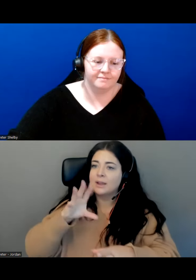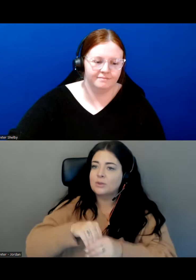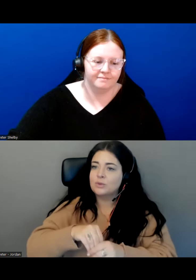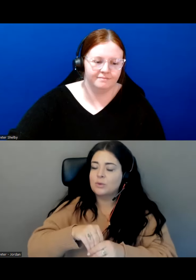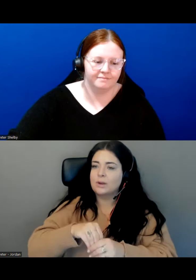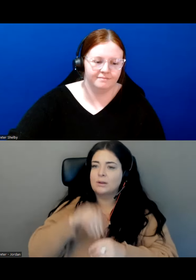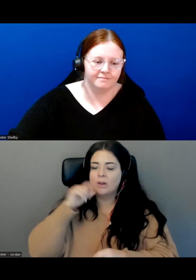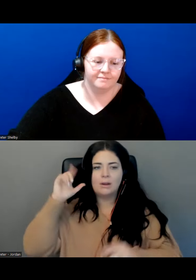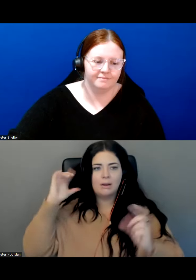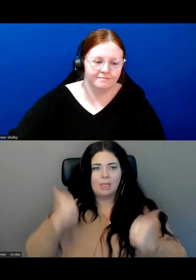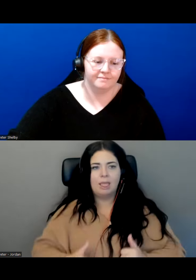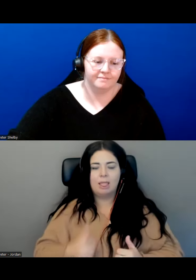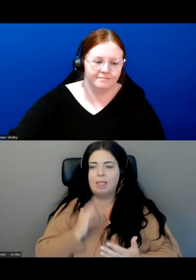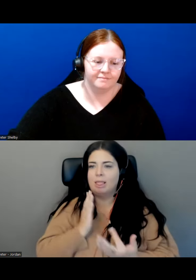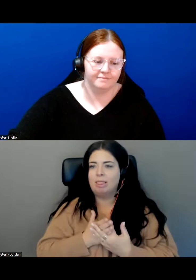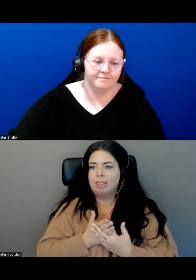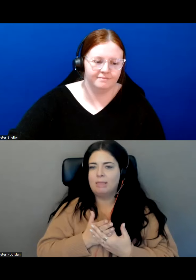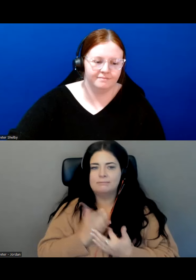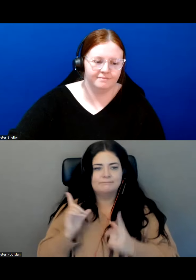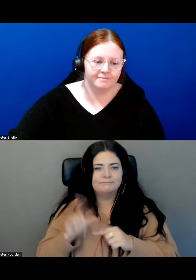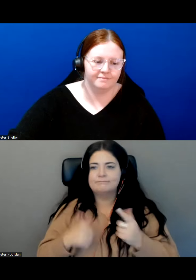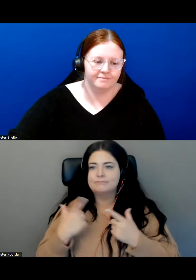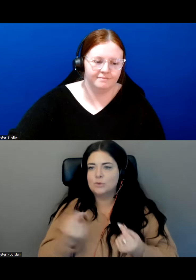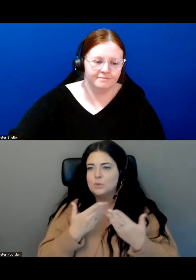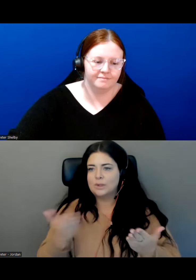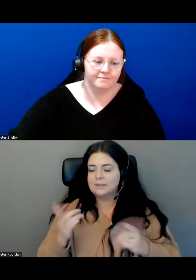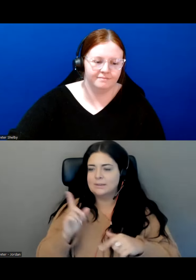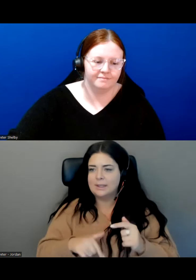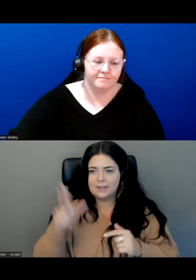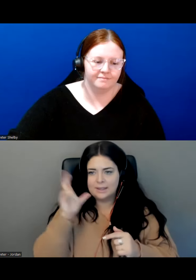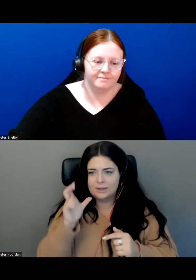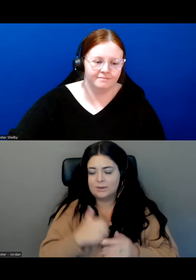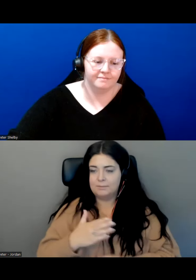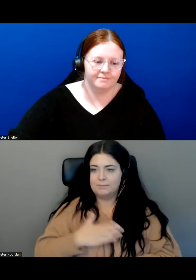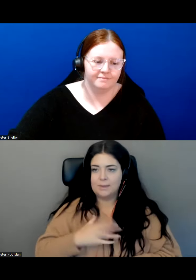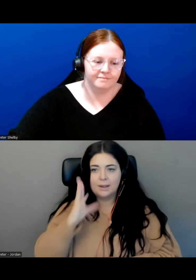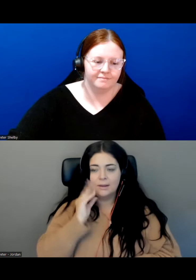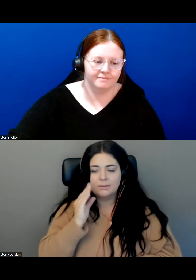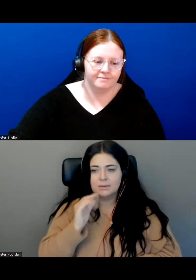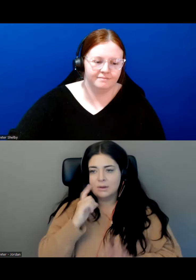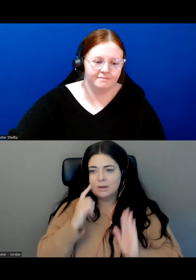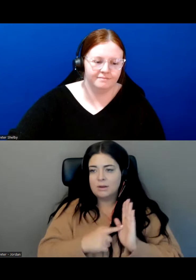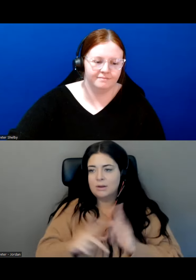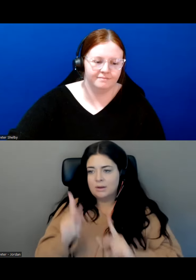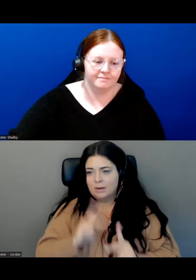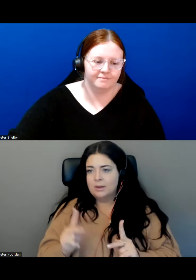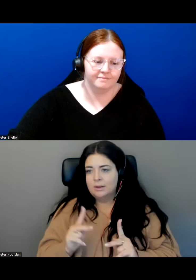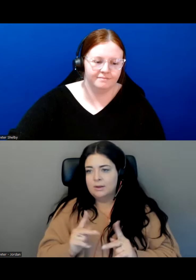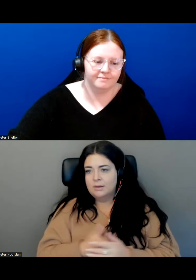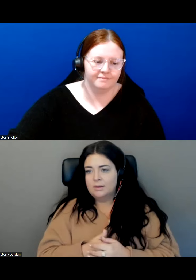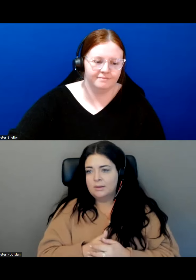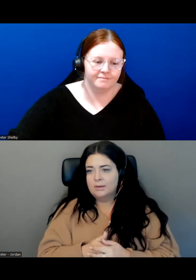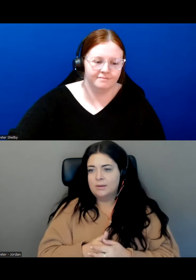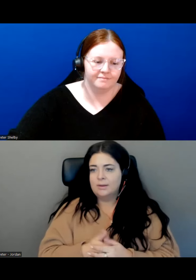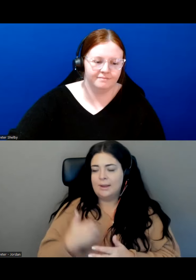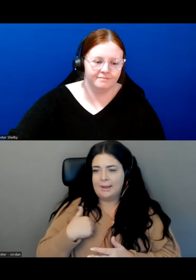hearing loss get in the way of what they like to do. And in my experience, I have seen some people who do have a